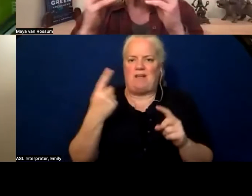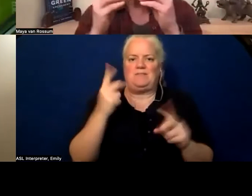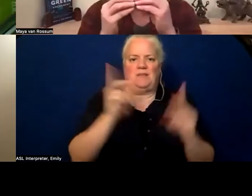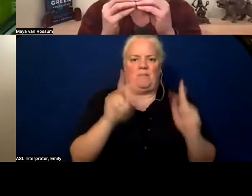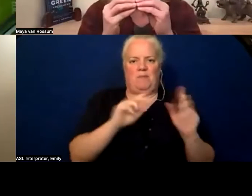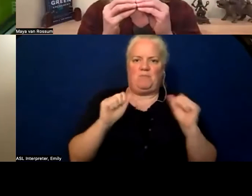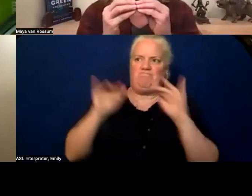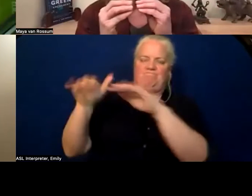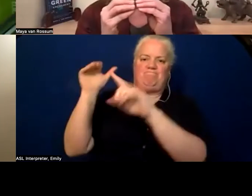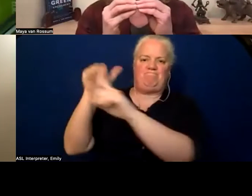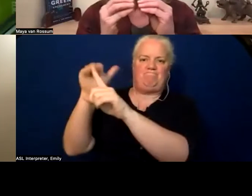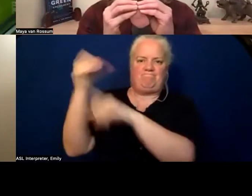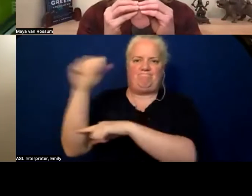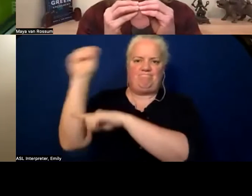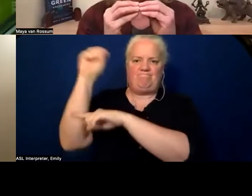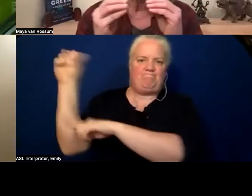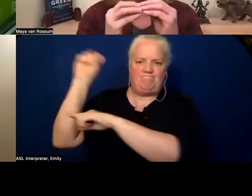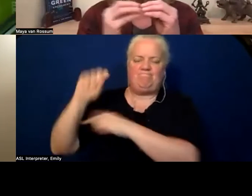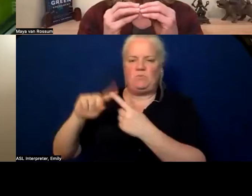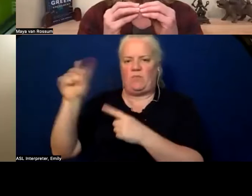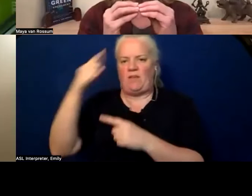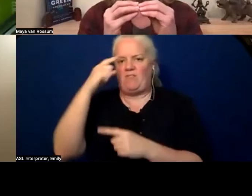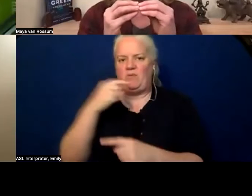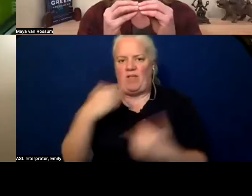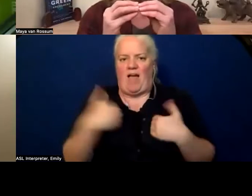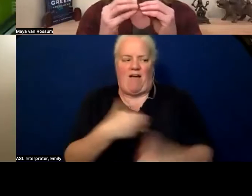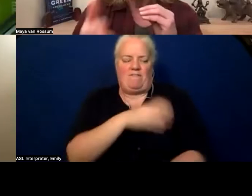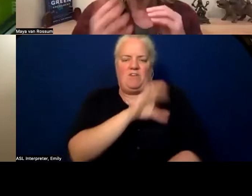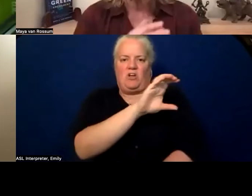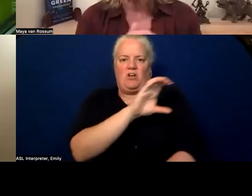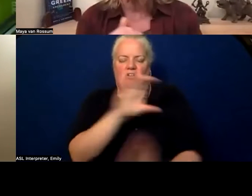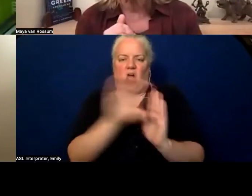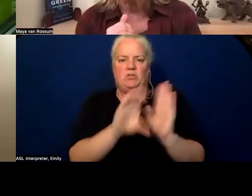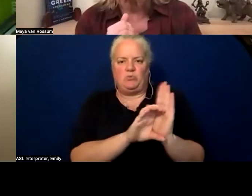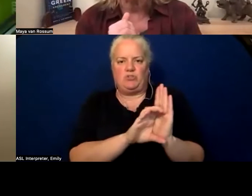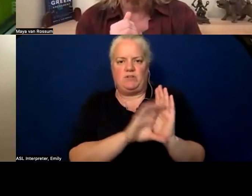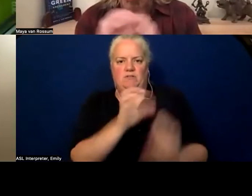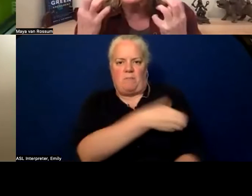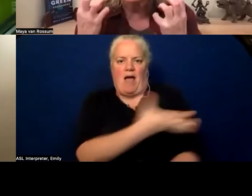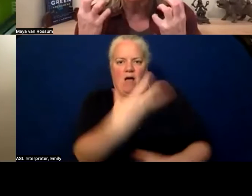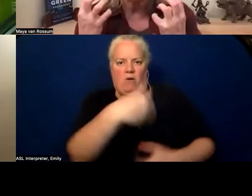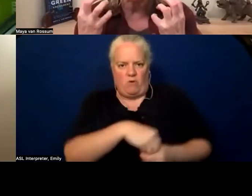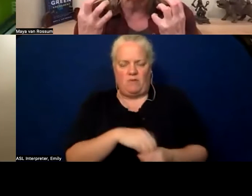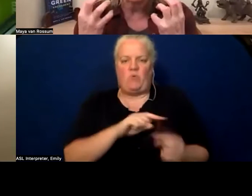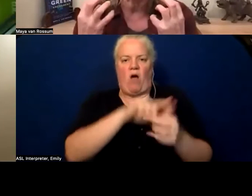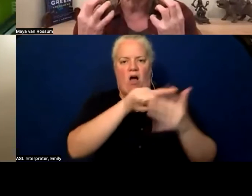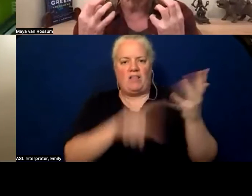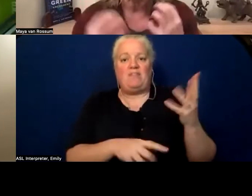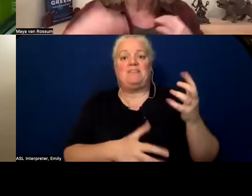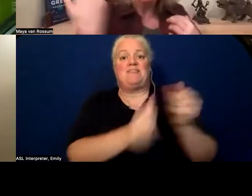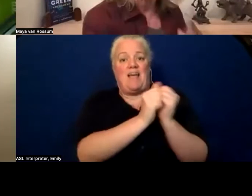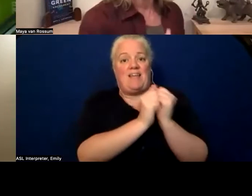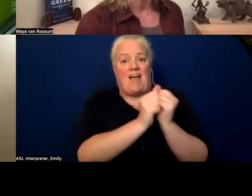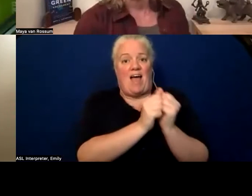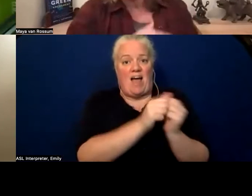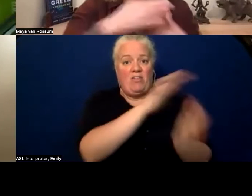Constitution. So it really is that combination that's so incredibly powerful. And you all coming to an event like this and getting this knowledge